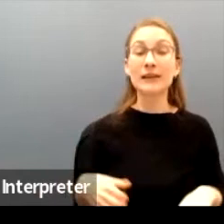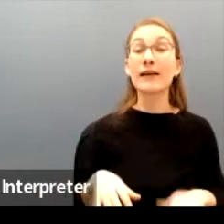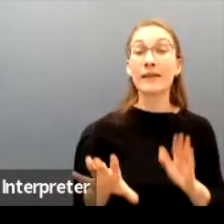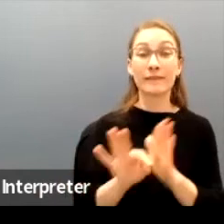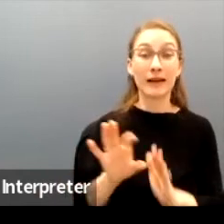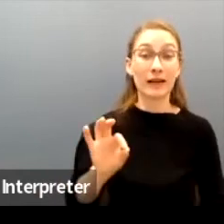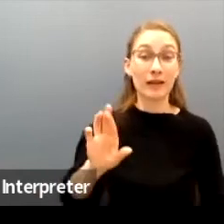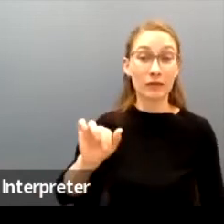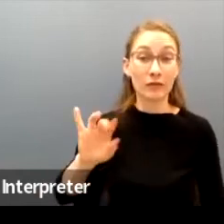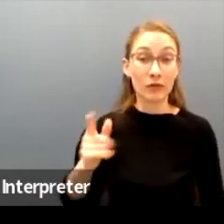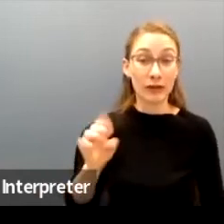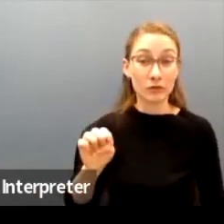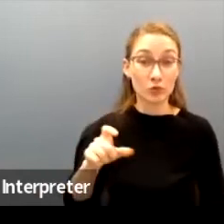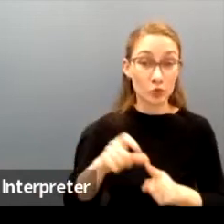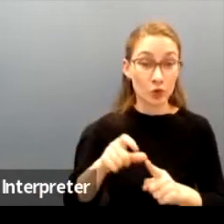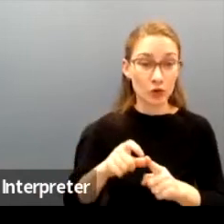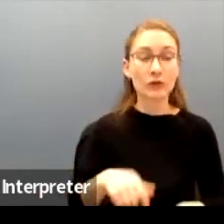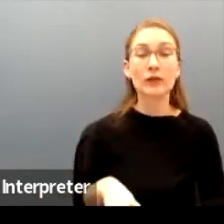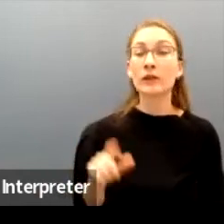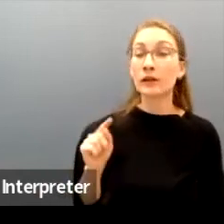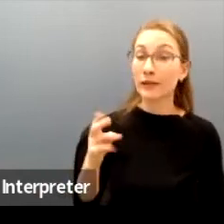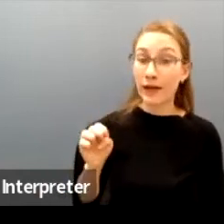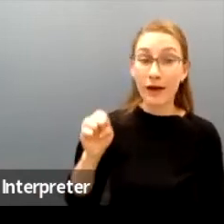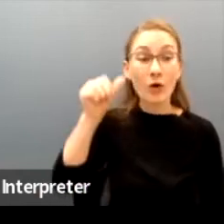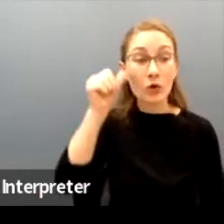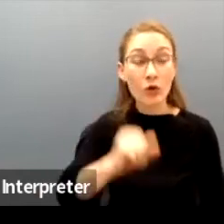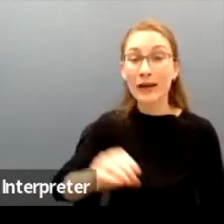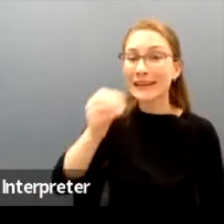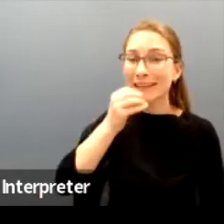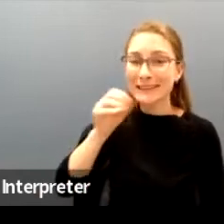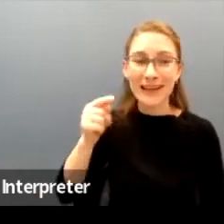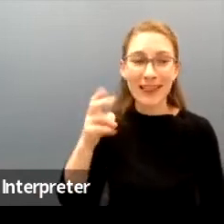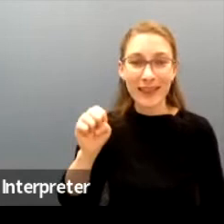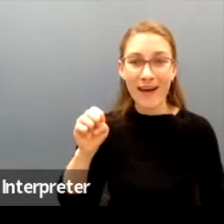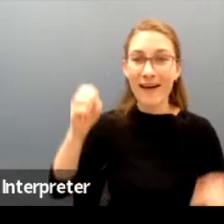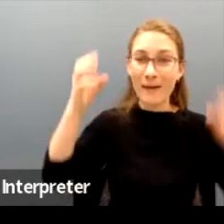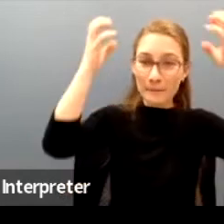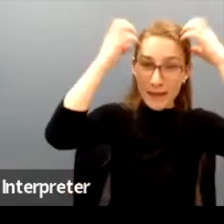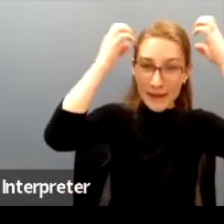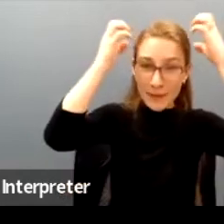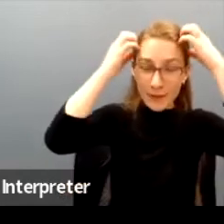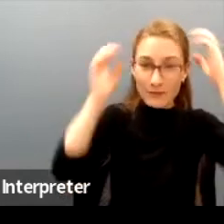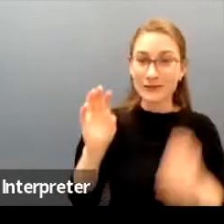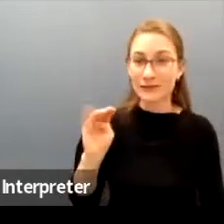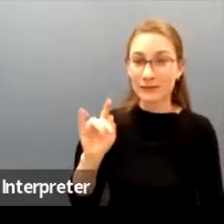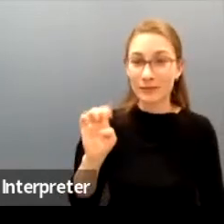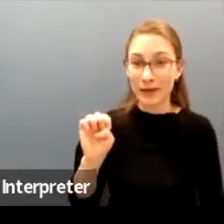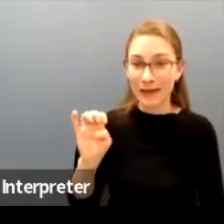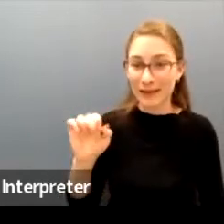the Mickey Mouse ice cream. Again, very context specific. Clearly, I had Disney on my mind when I was making this